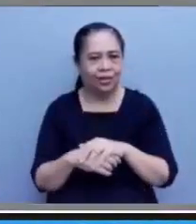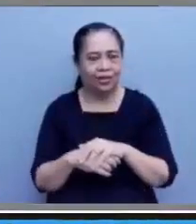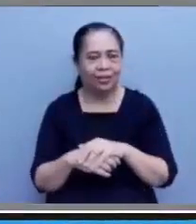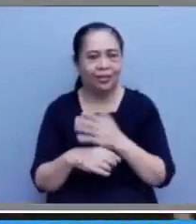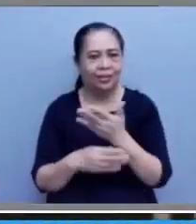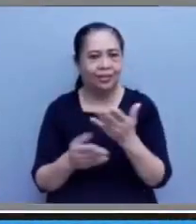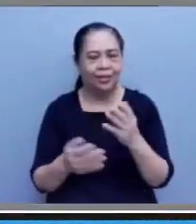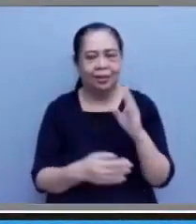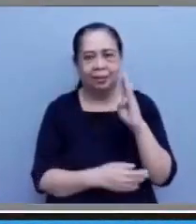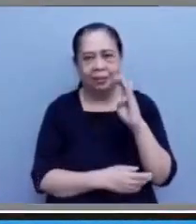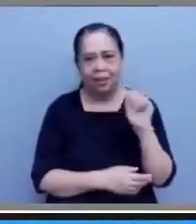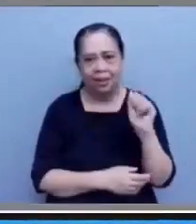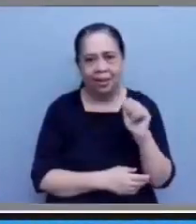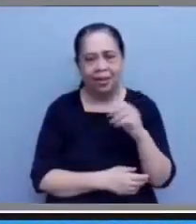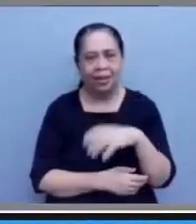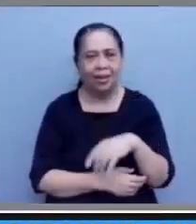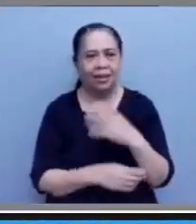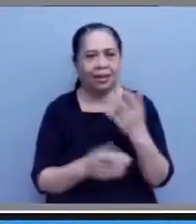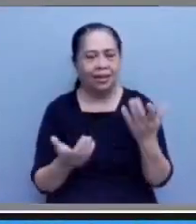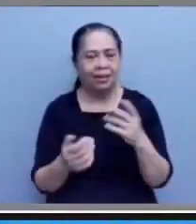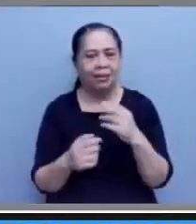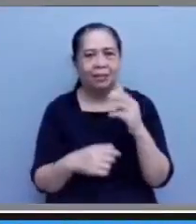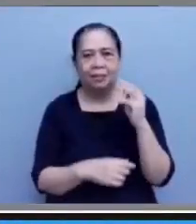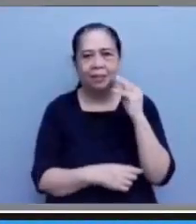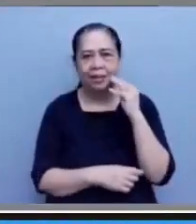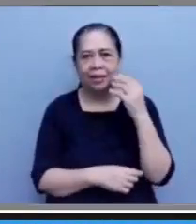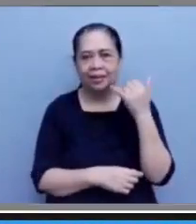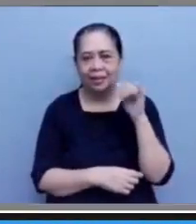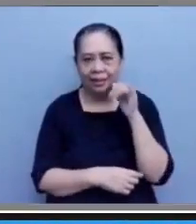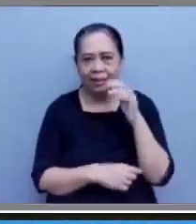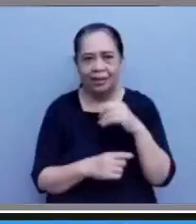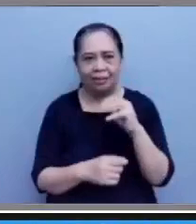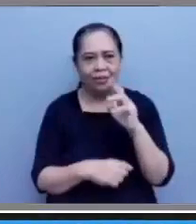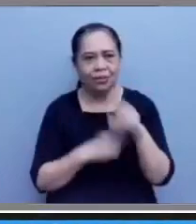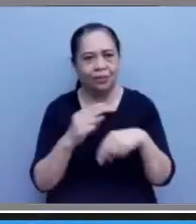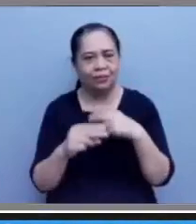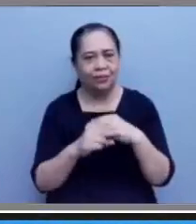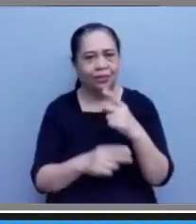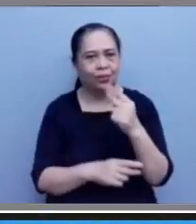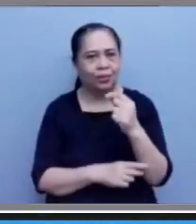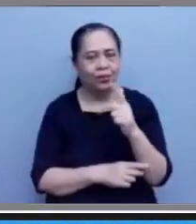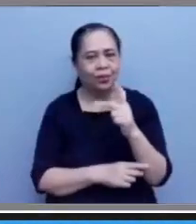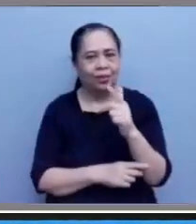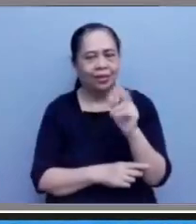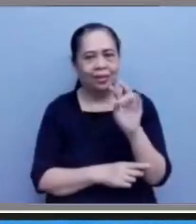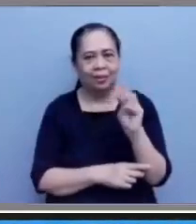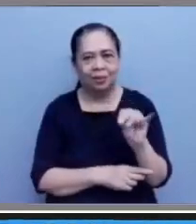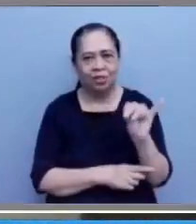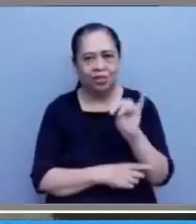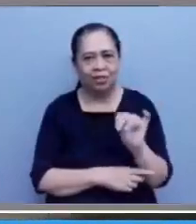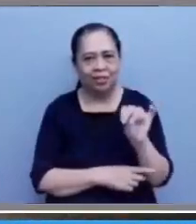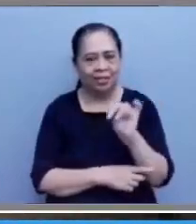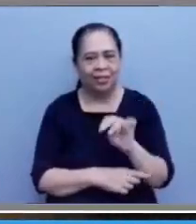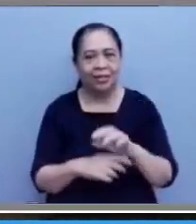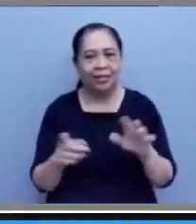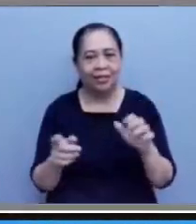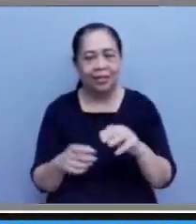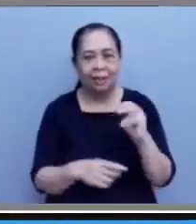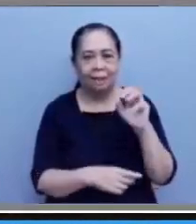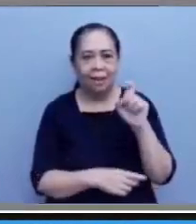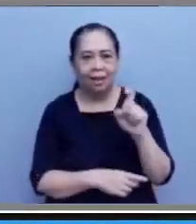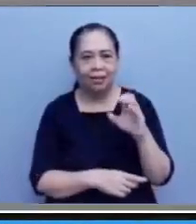Alonzo, Royal Blood star Megan Young, Miss Universe Philippines 2023 Michelle D, Max Collins,